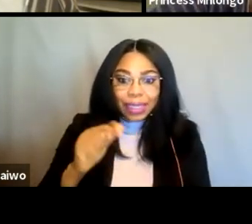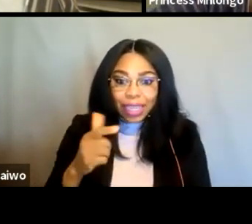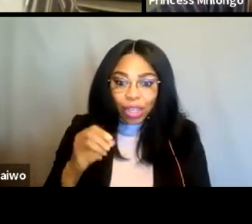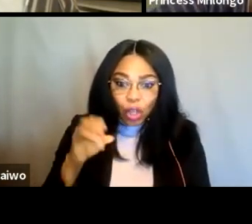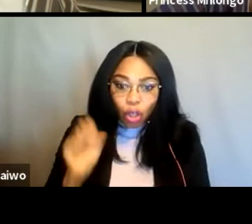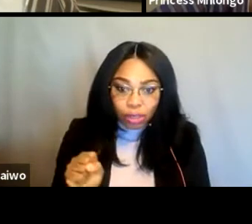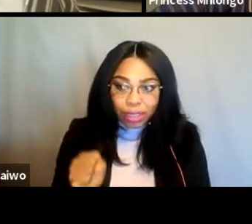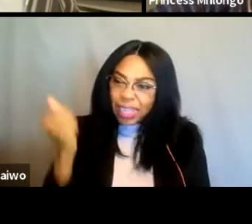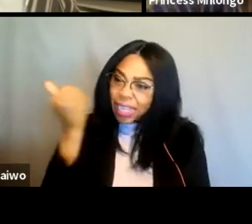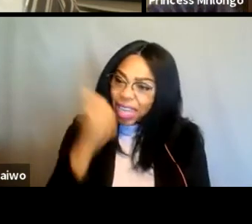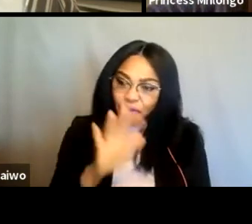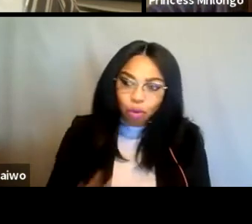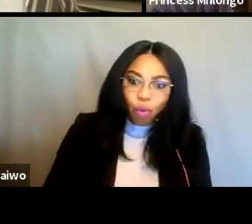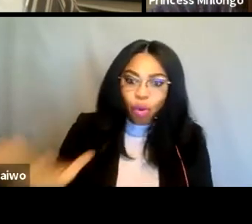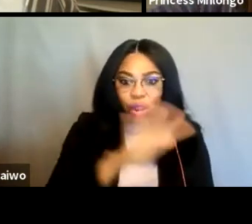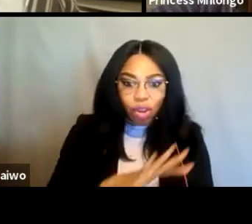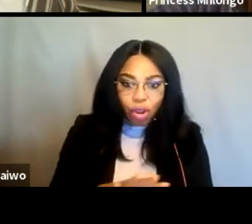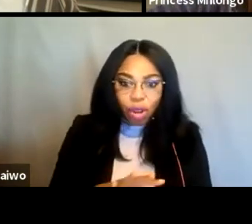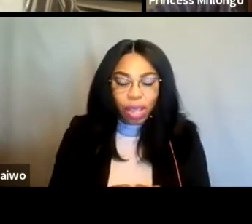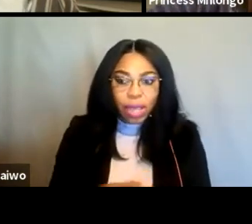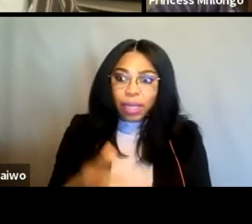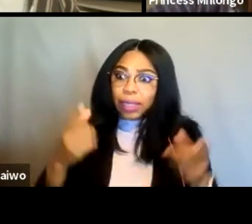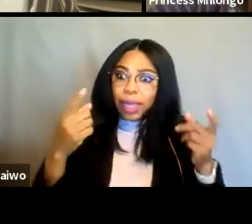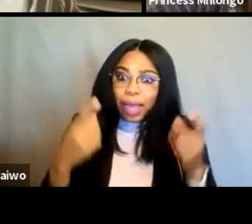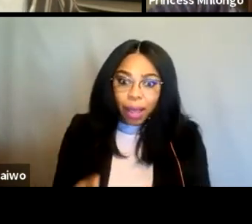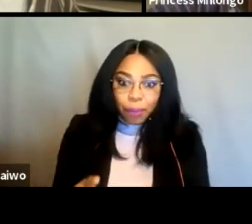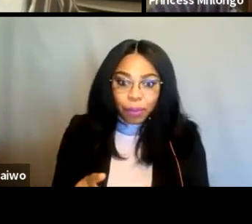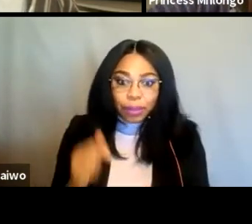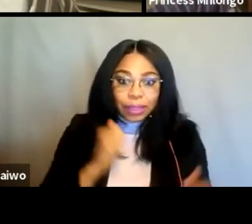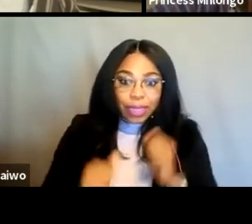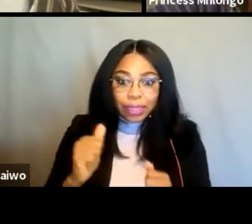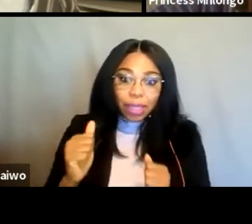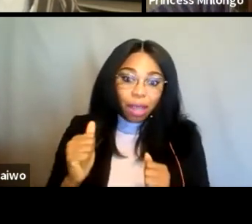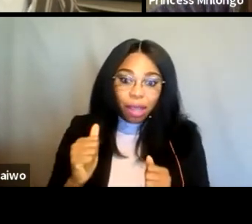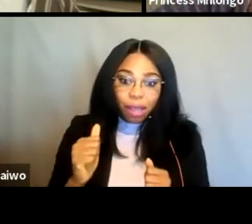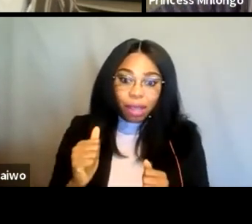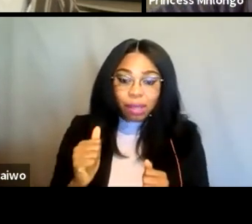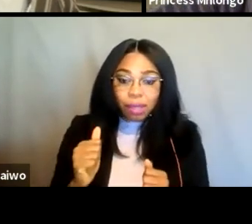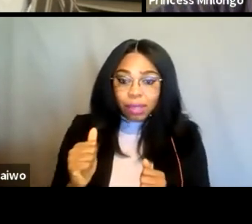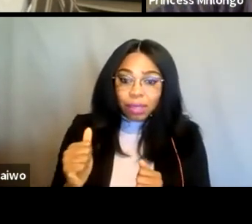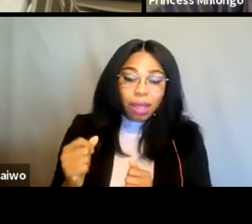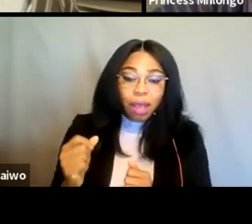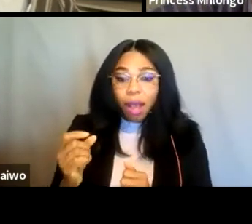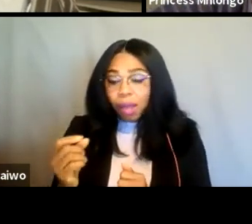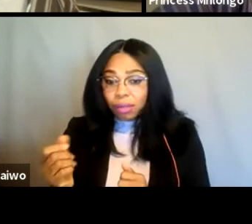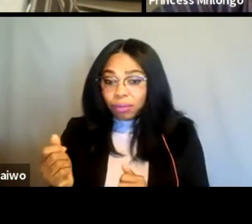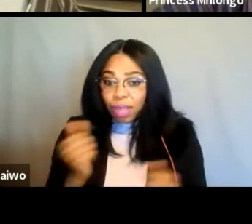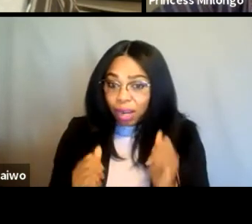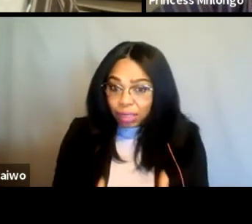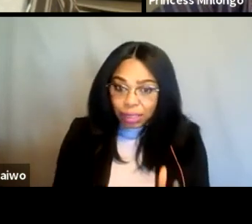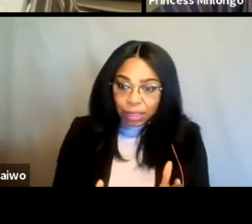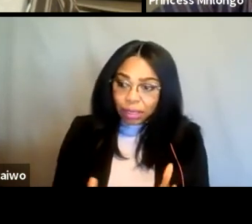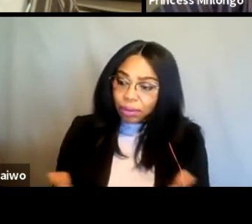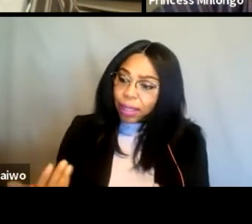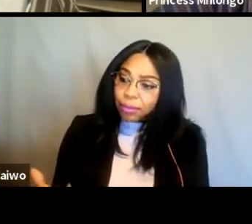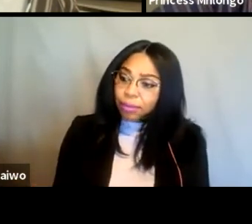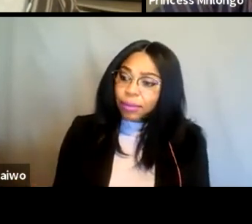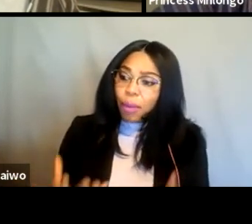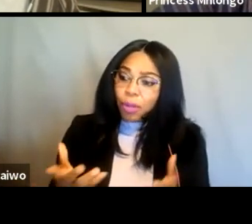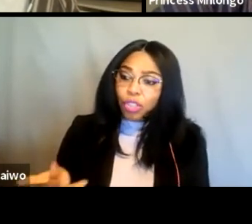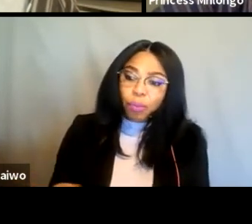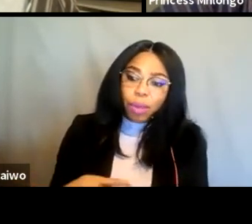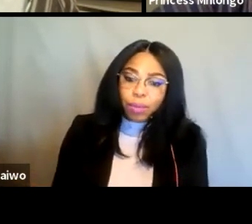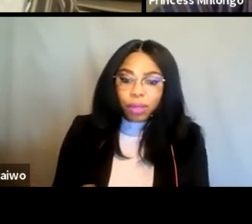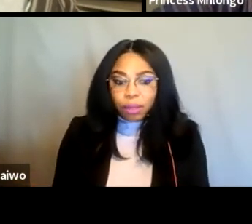everywhere. It even got to a point that theater artists, you know, it was about, you know, how much are you paying me? You know, this one is offering